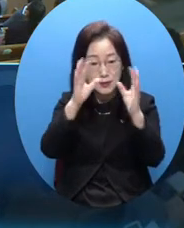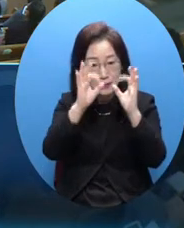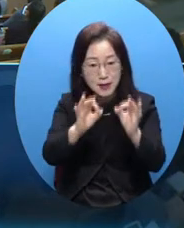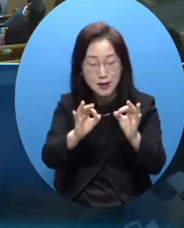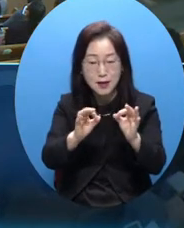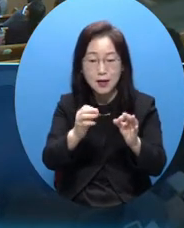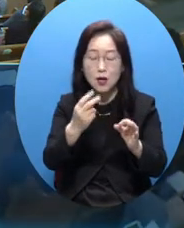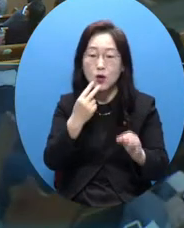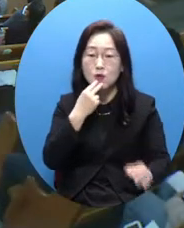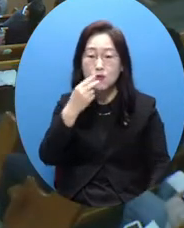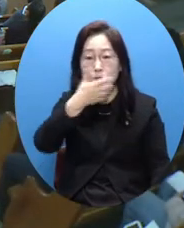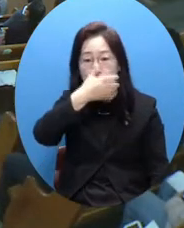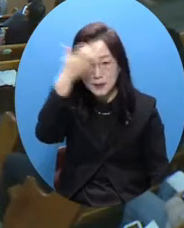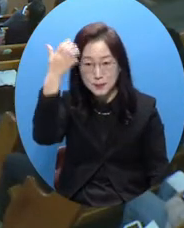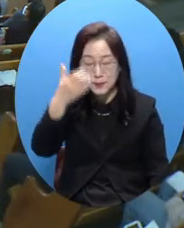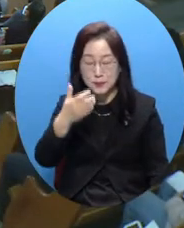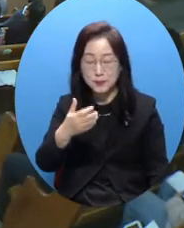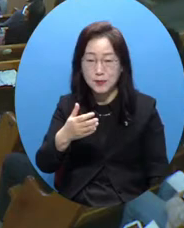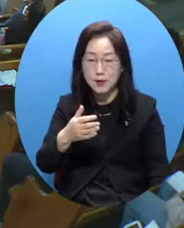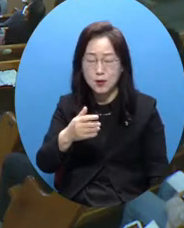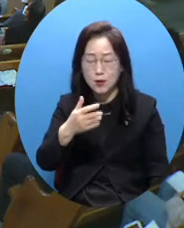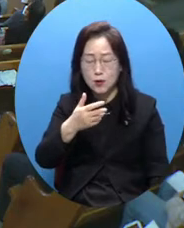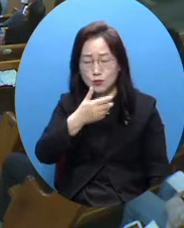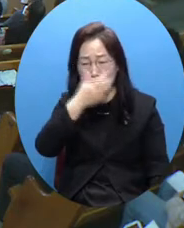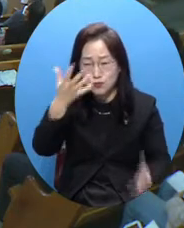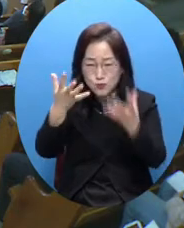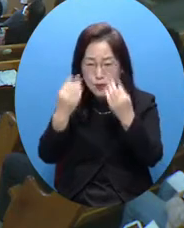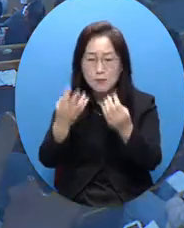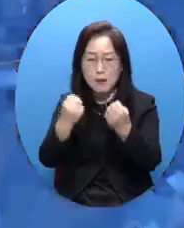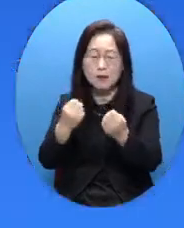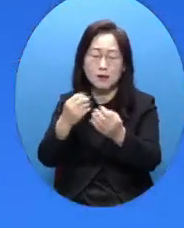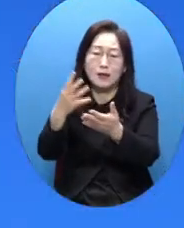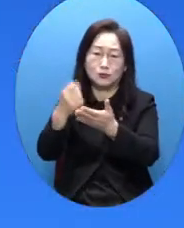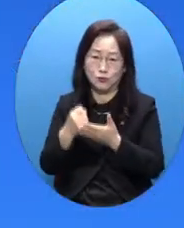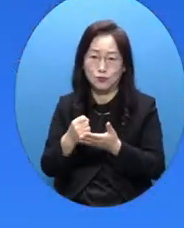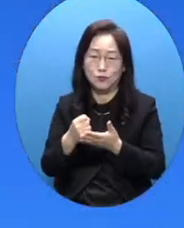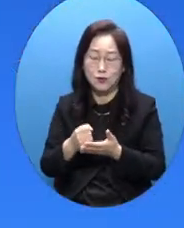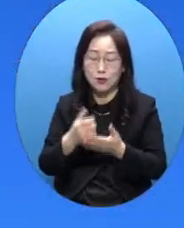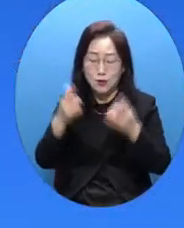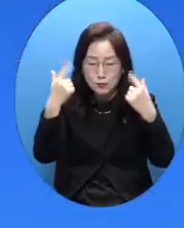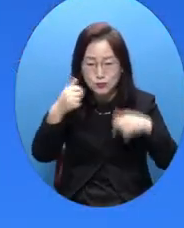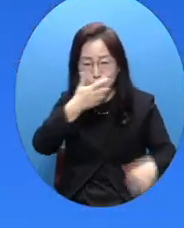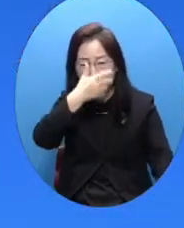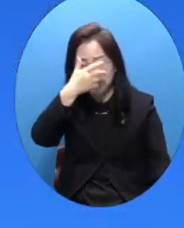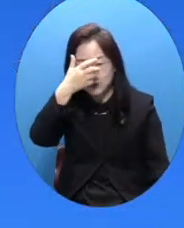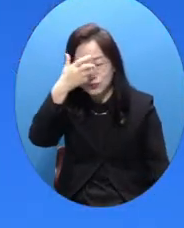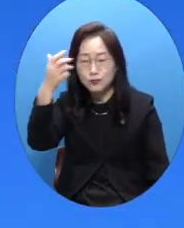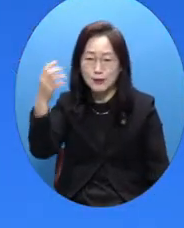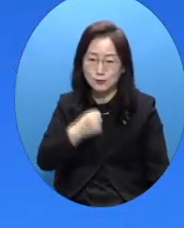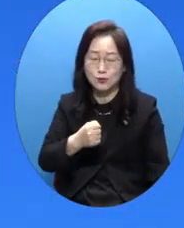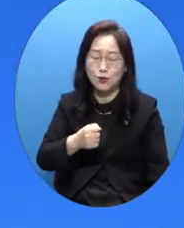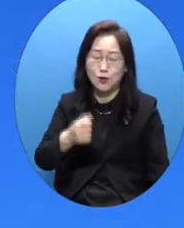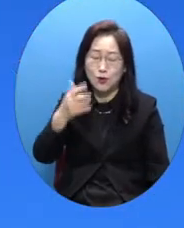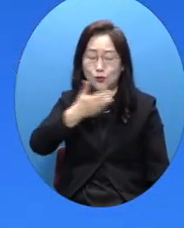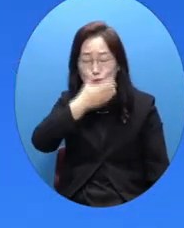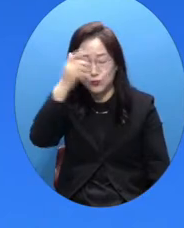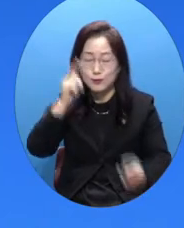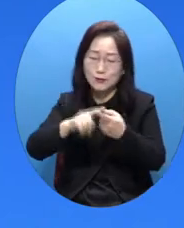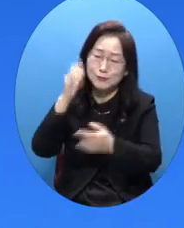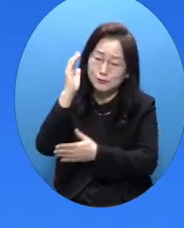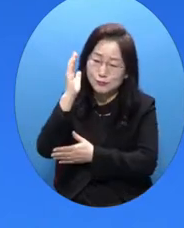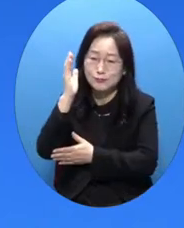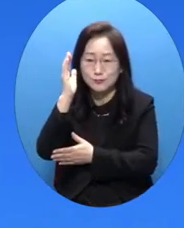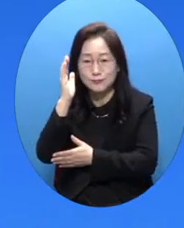Joseph in the Bible was the boy with the many dreams he always dreamed and lived talking about the